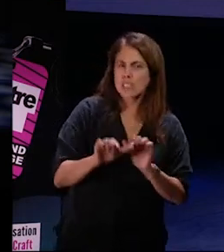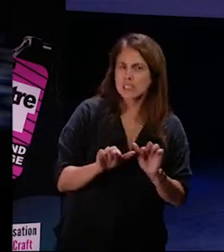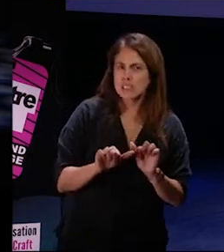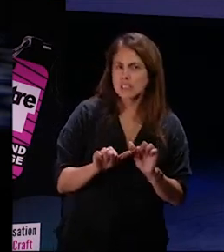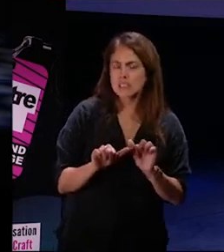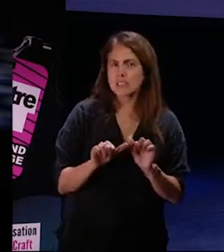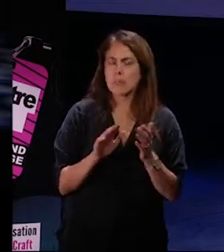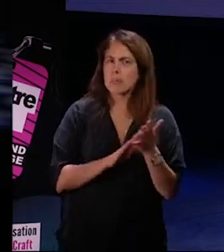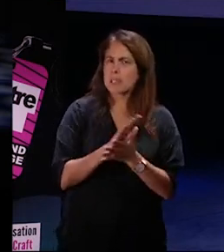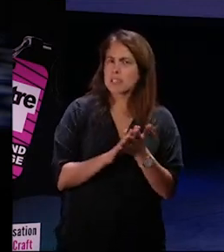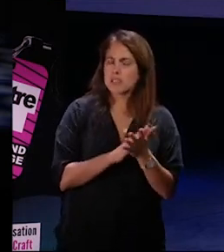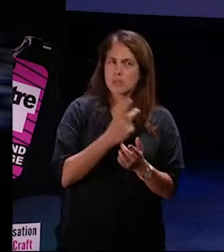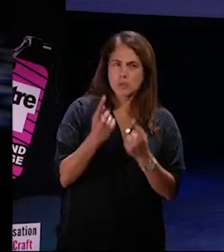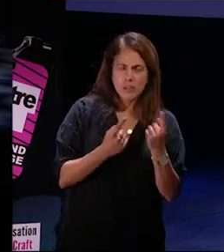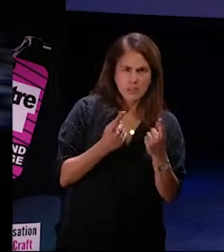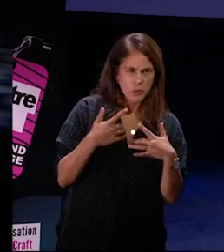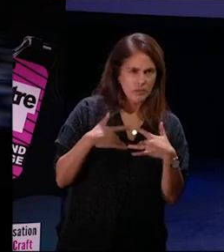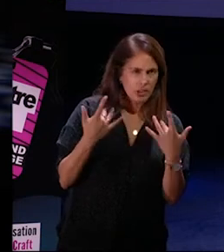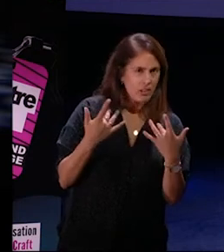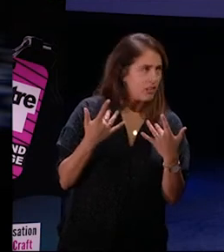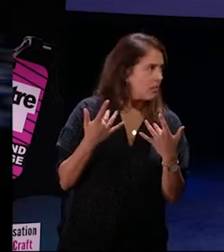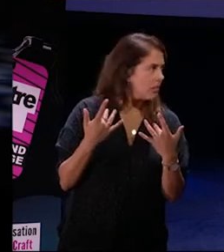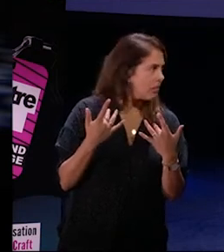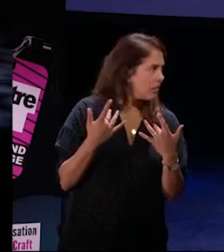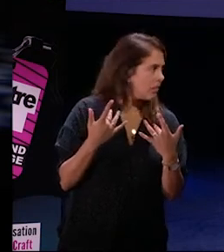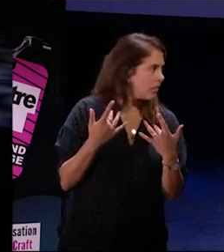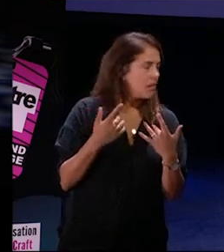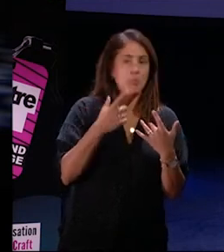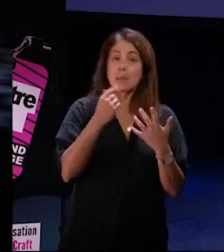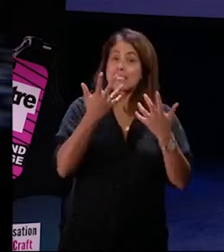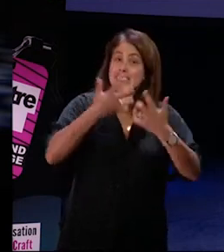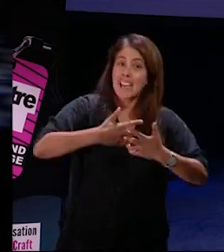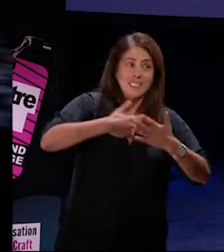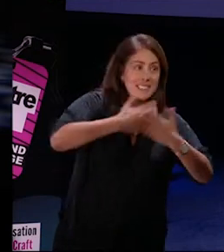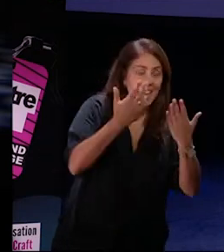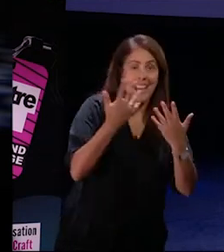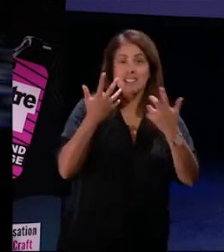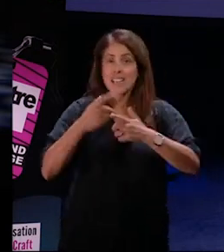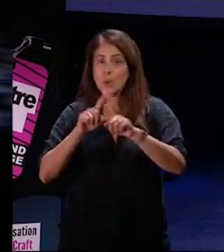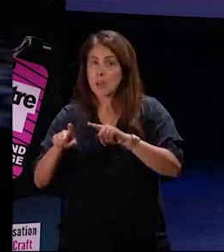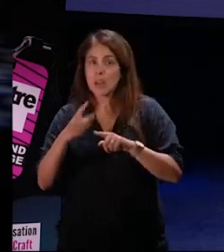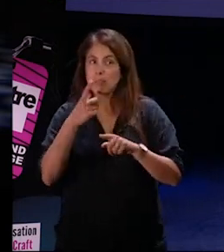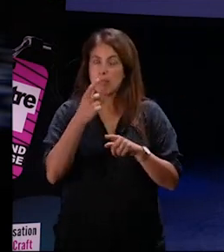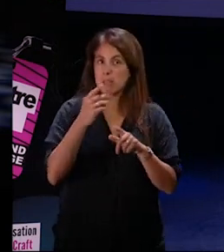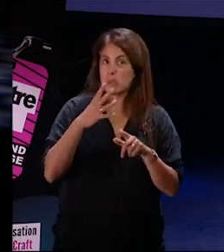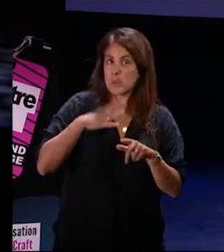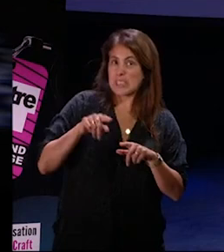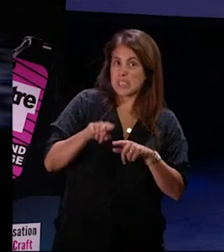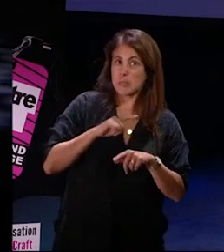it get to a point, do you think, that we won't have tech days and tech weeks and things like that because we'll have visualized it so much?